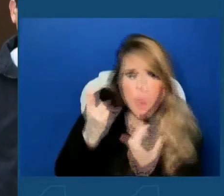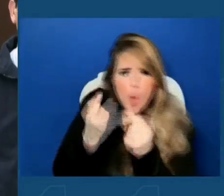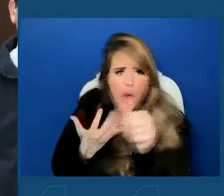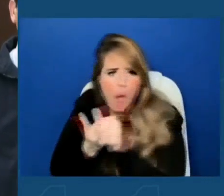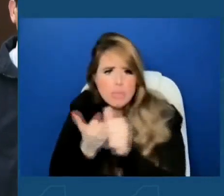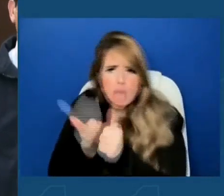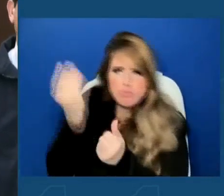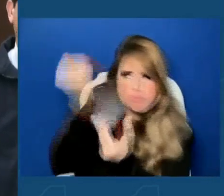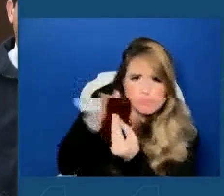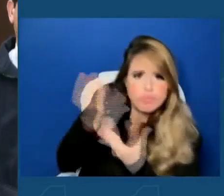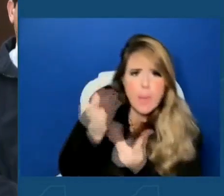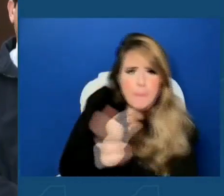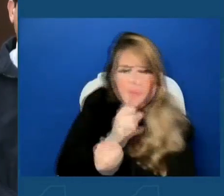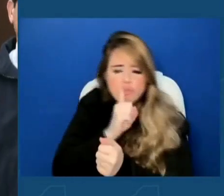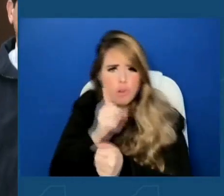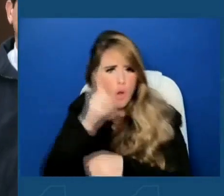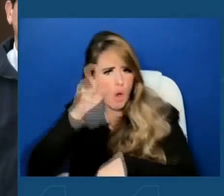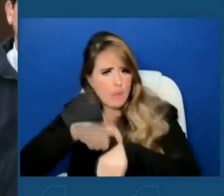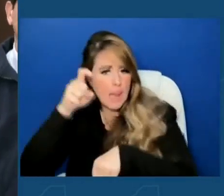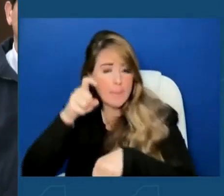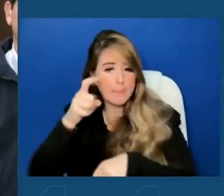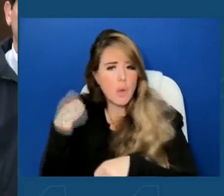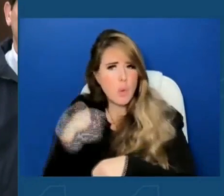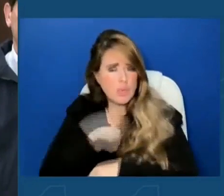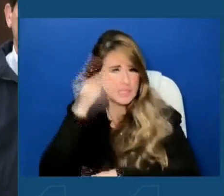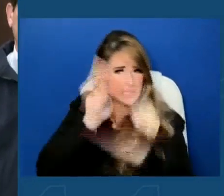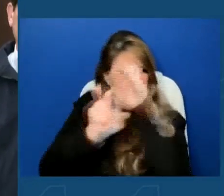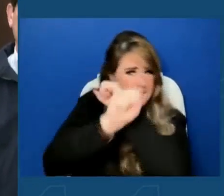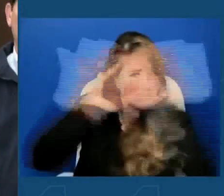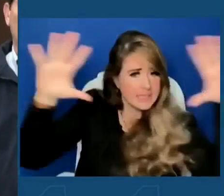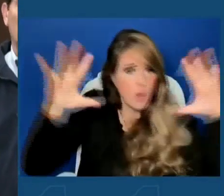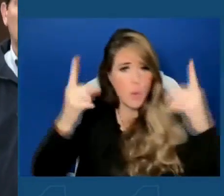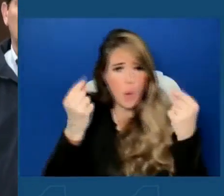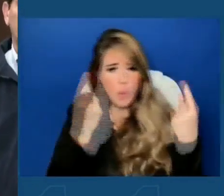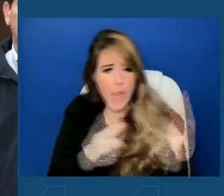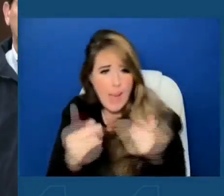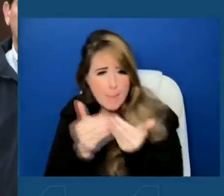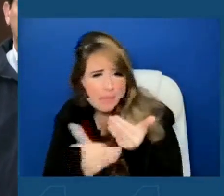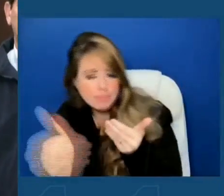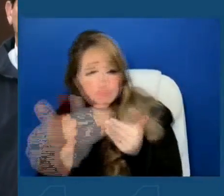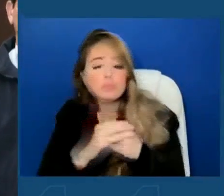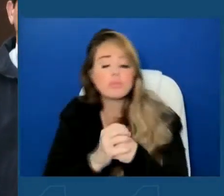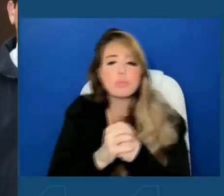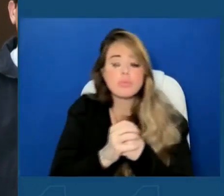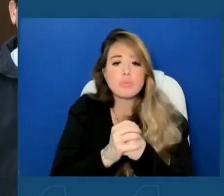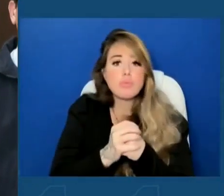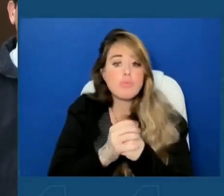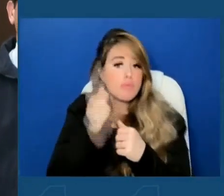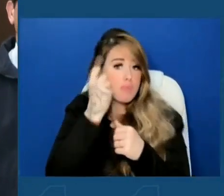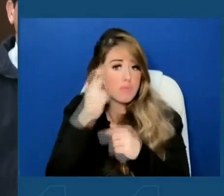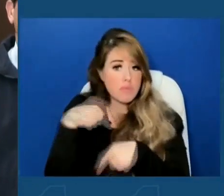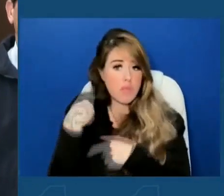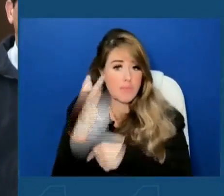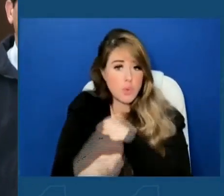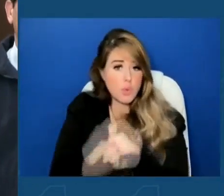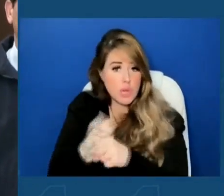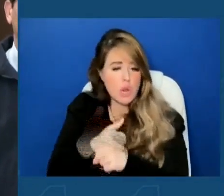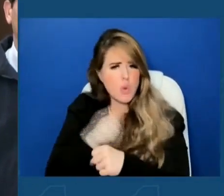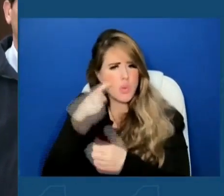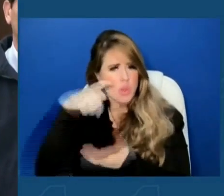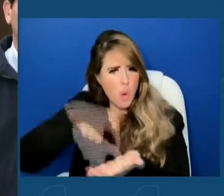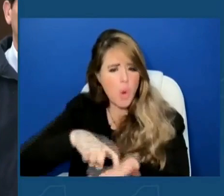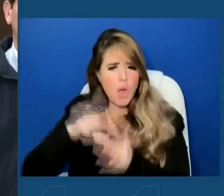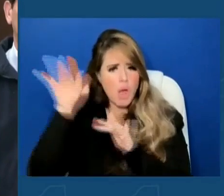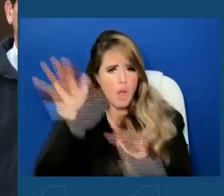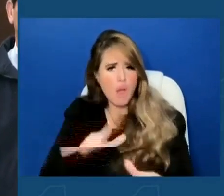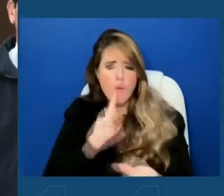we can imagine how bad something will be. Part of what we've all had to do over the last couple years of extreme weather is to change